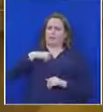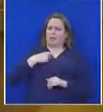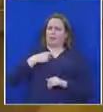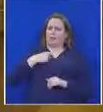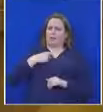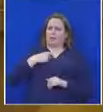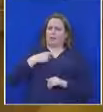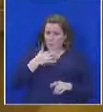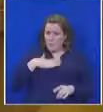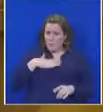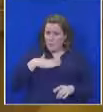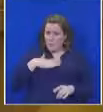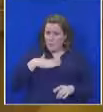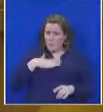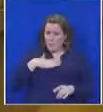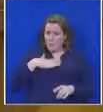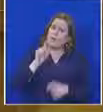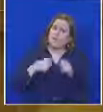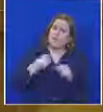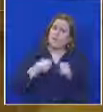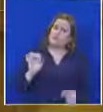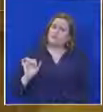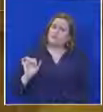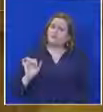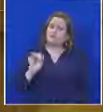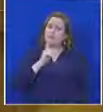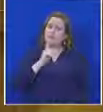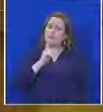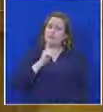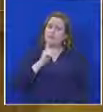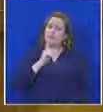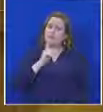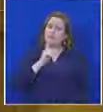speak about her experiences as a public protector, because she must share